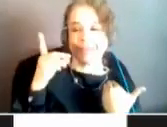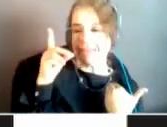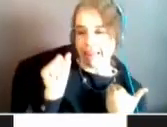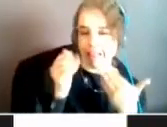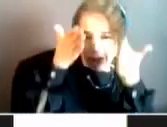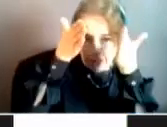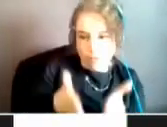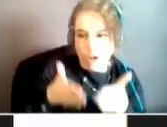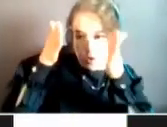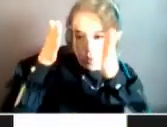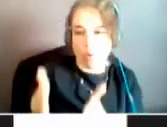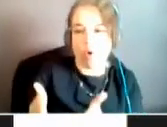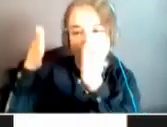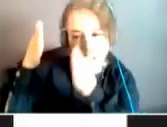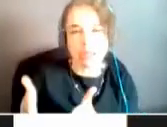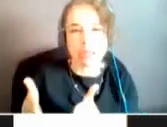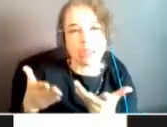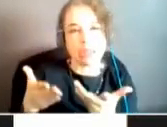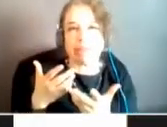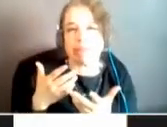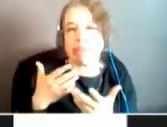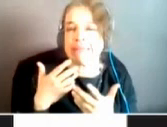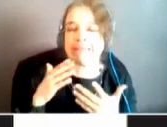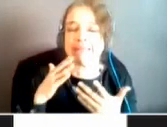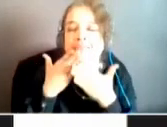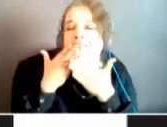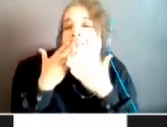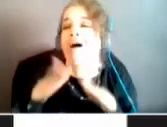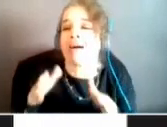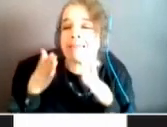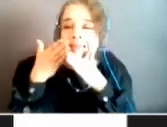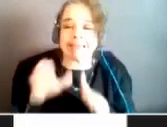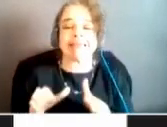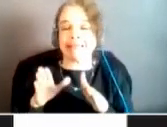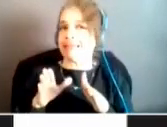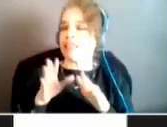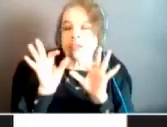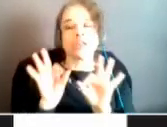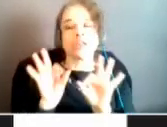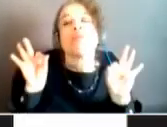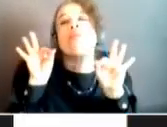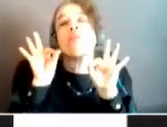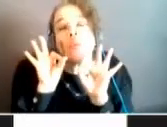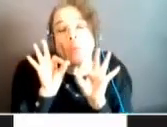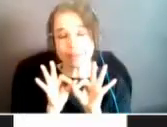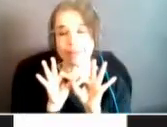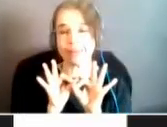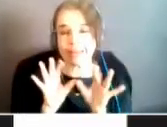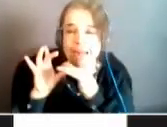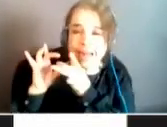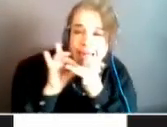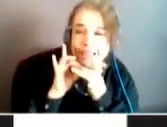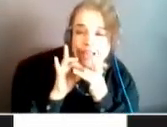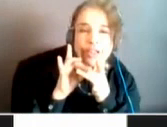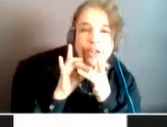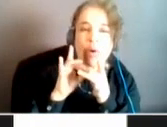individuals that are, grieving, we feel that that's a very important connection for